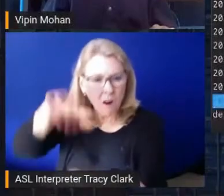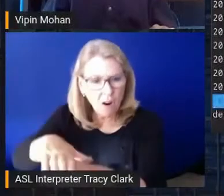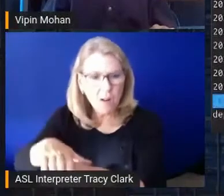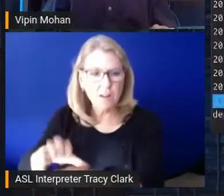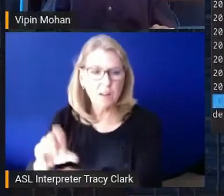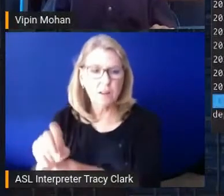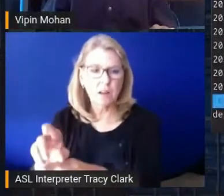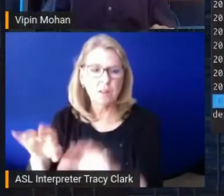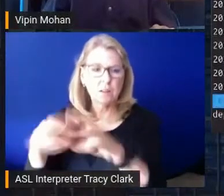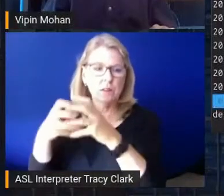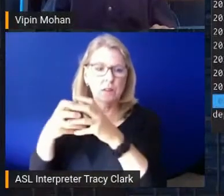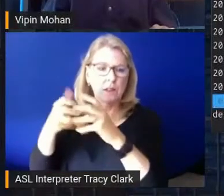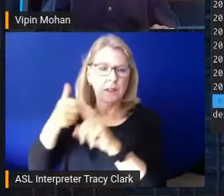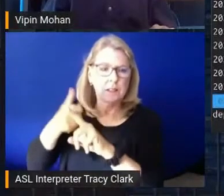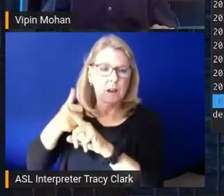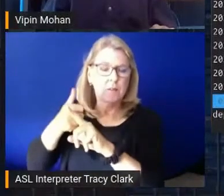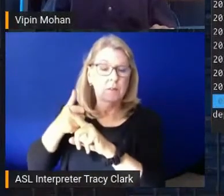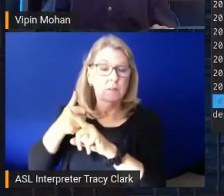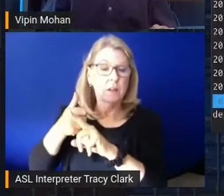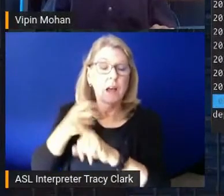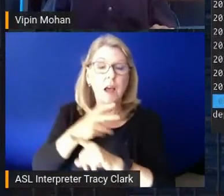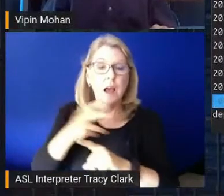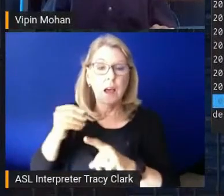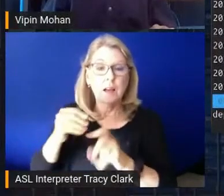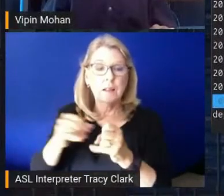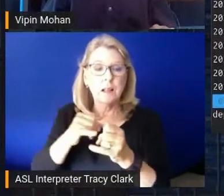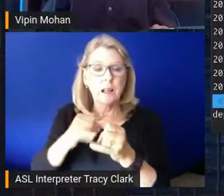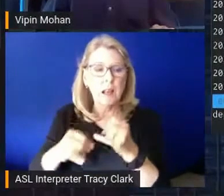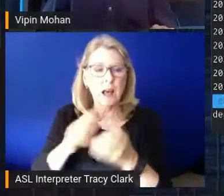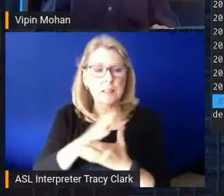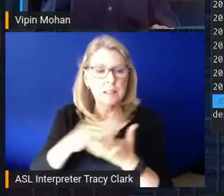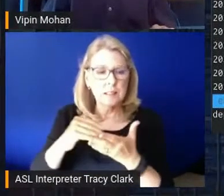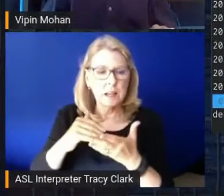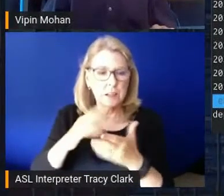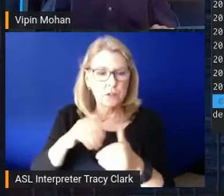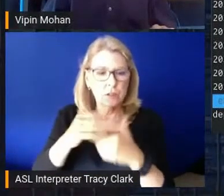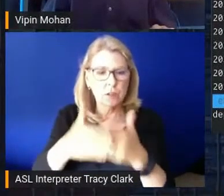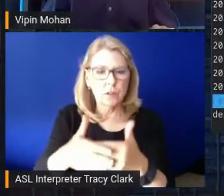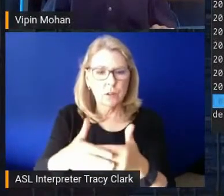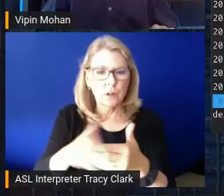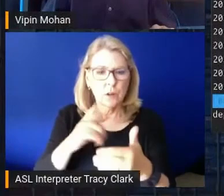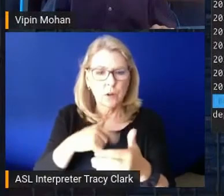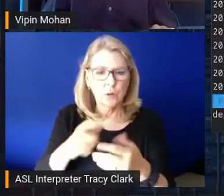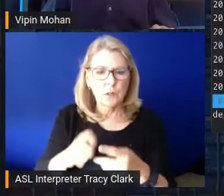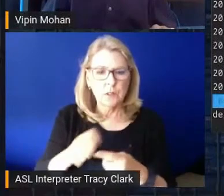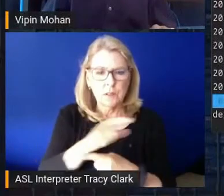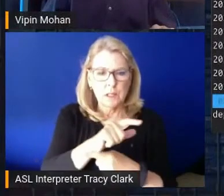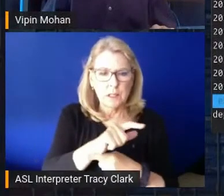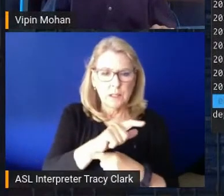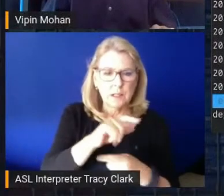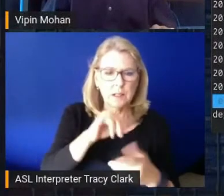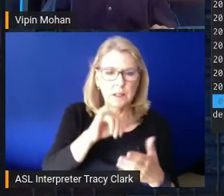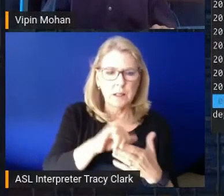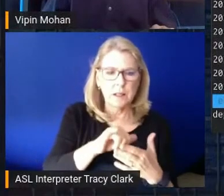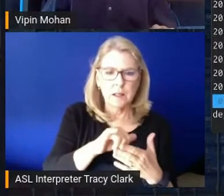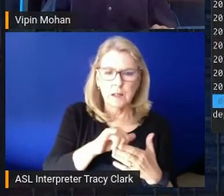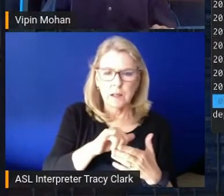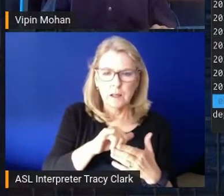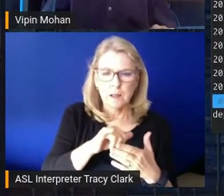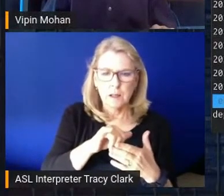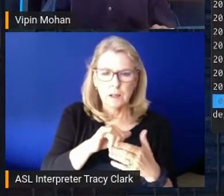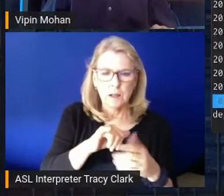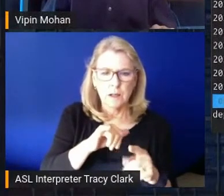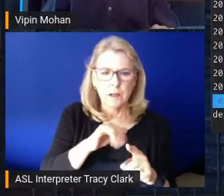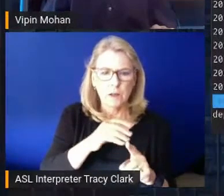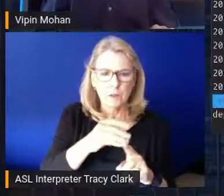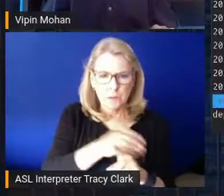Yeah. And then at the last stage, we also delete the bootstrap cluster at the end. And so walk through that as well.